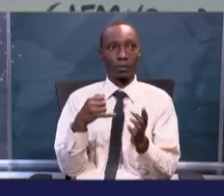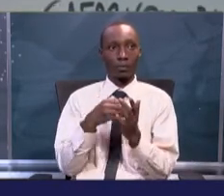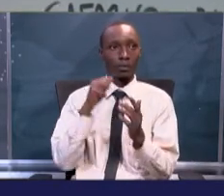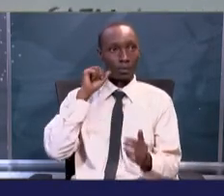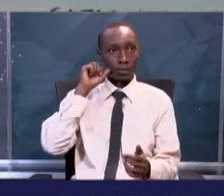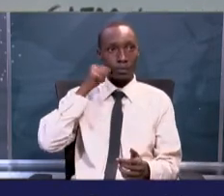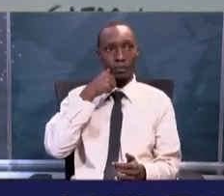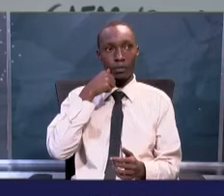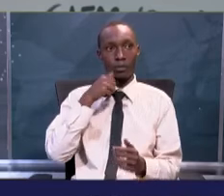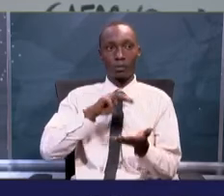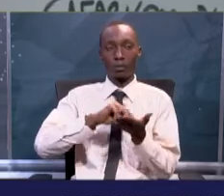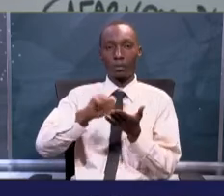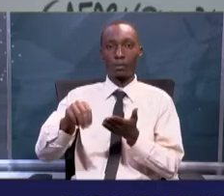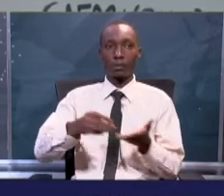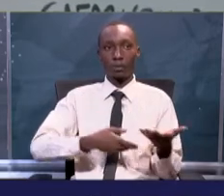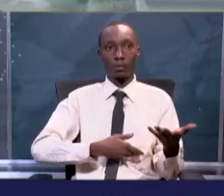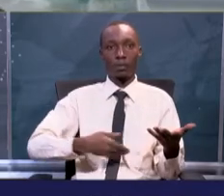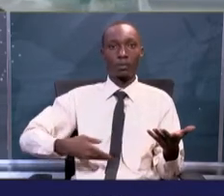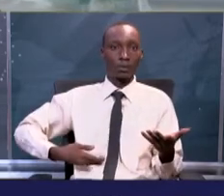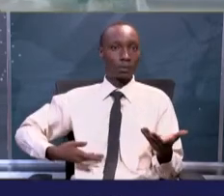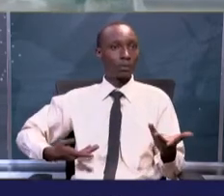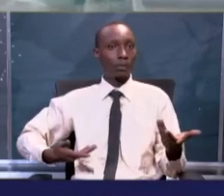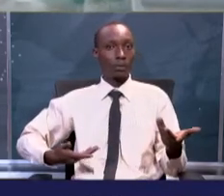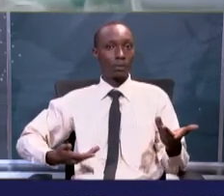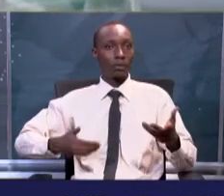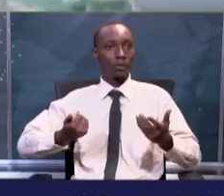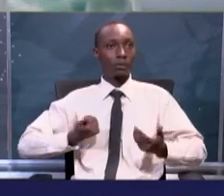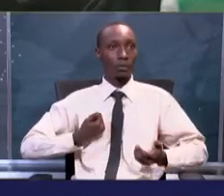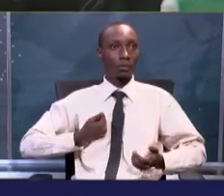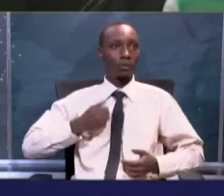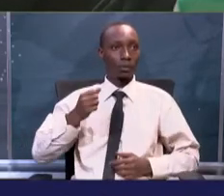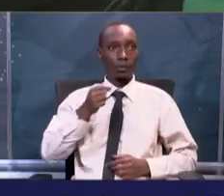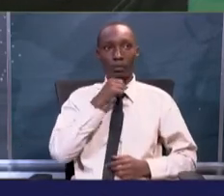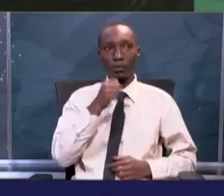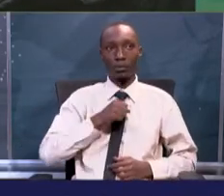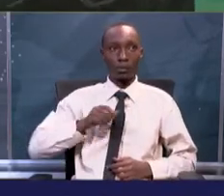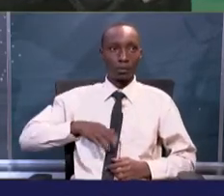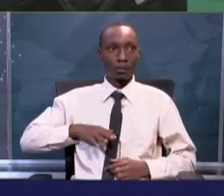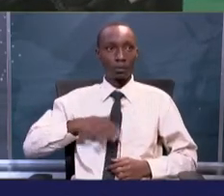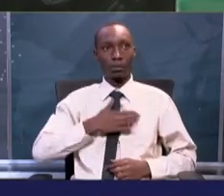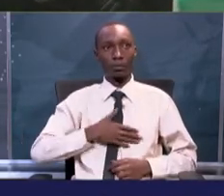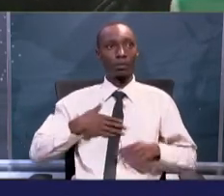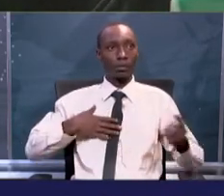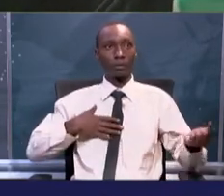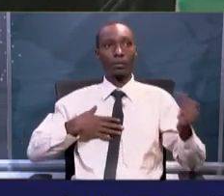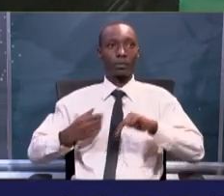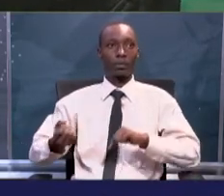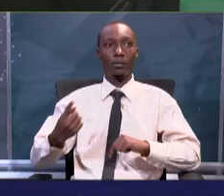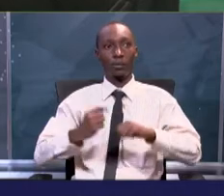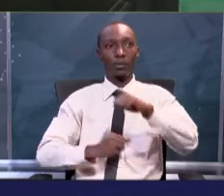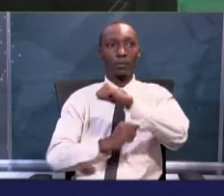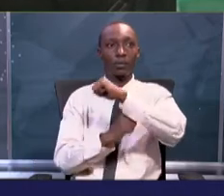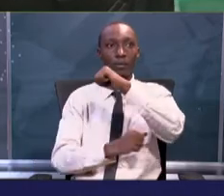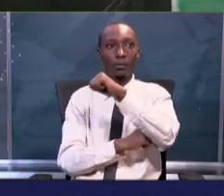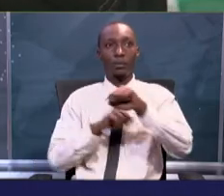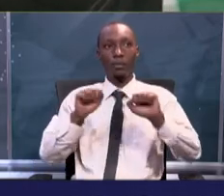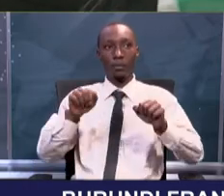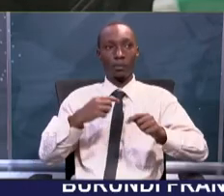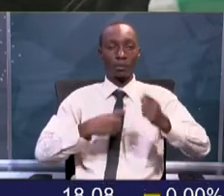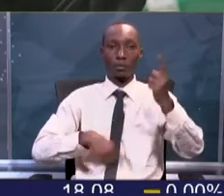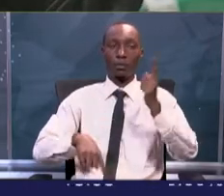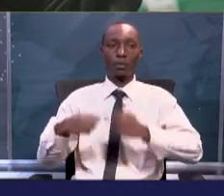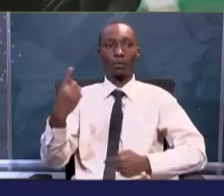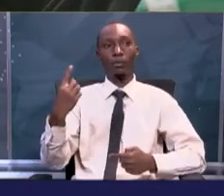message to the young ladies, young girls, old women, come out and support. You can be cheerleaders, you can be